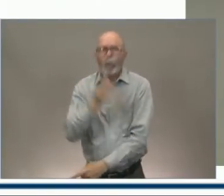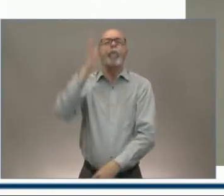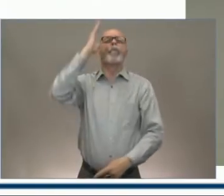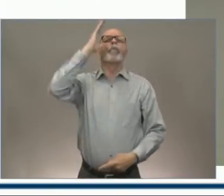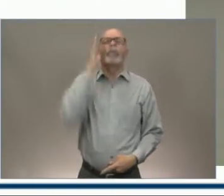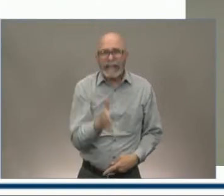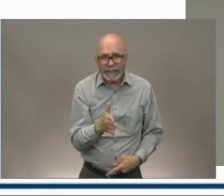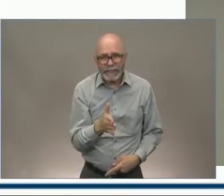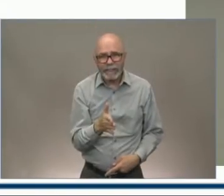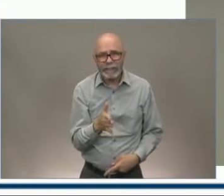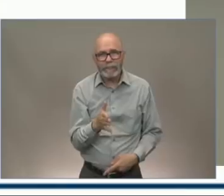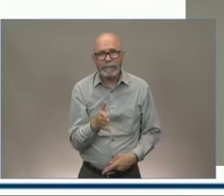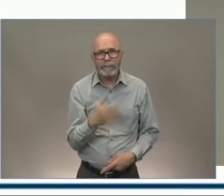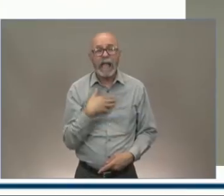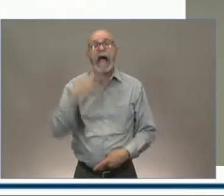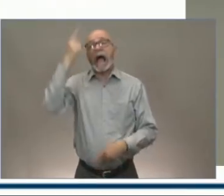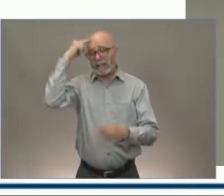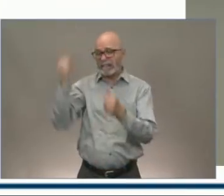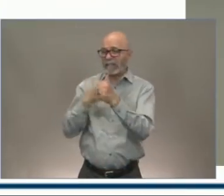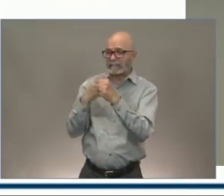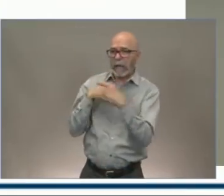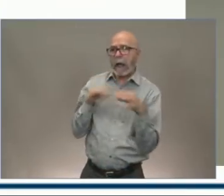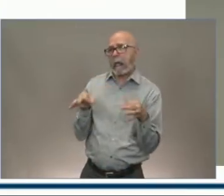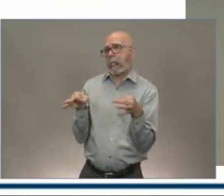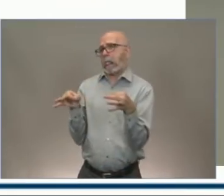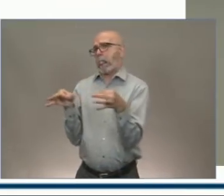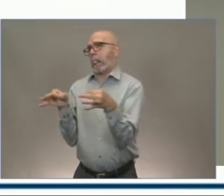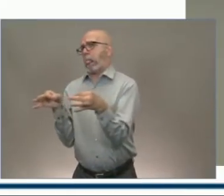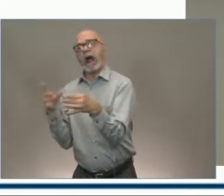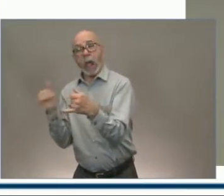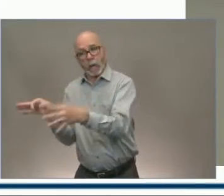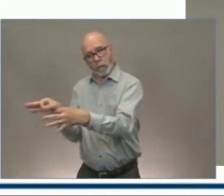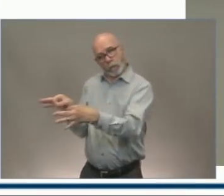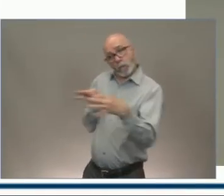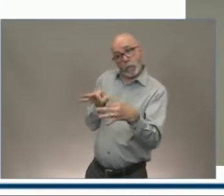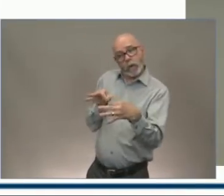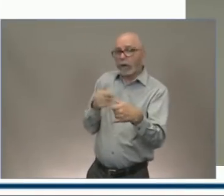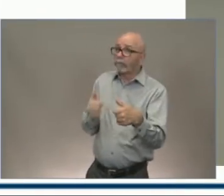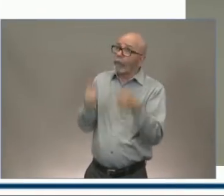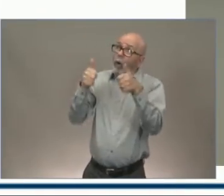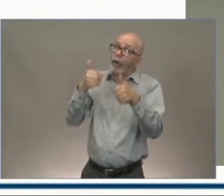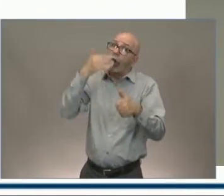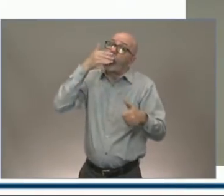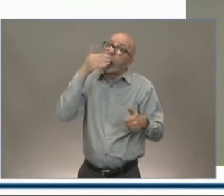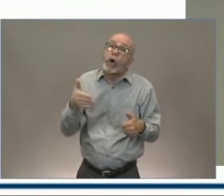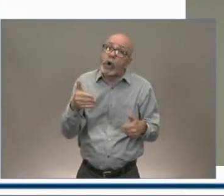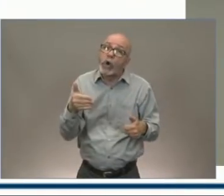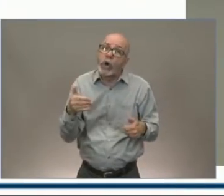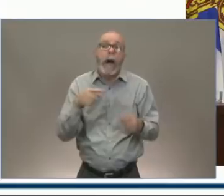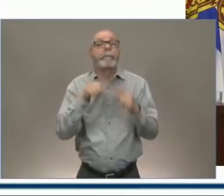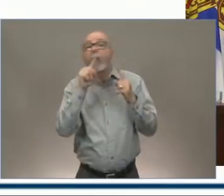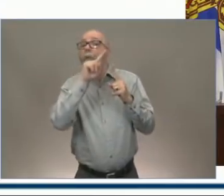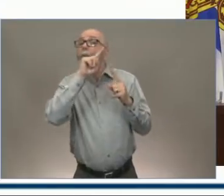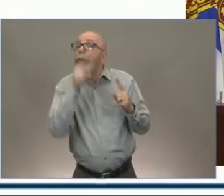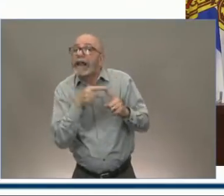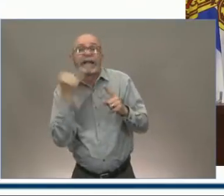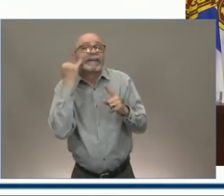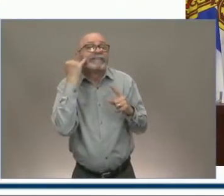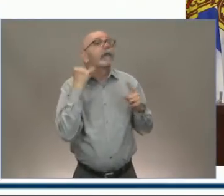sooner than we were initially planning, based on the pending change from NACI around the interval. Go ahead with your follow-up,